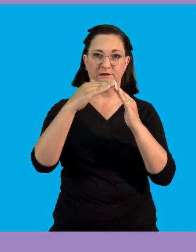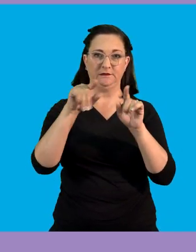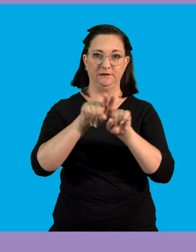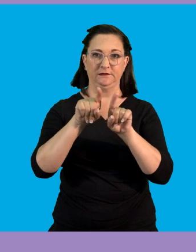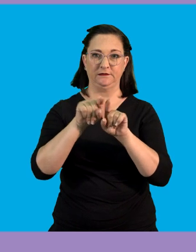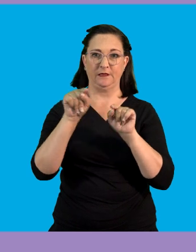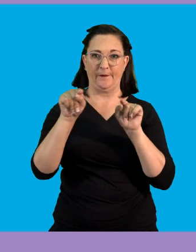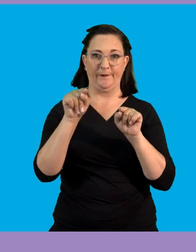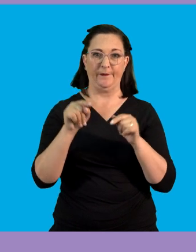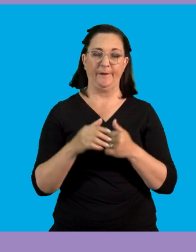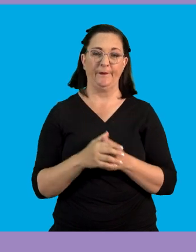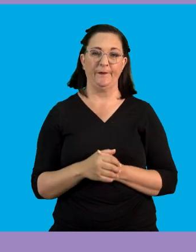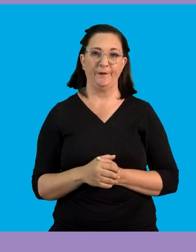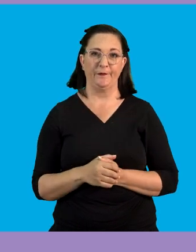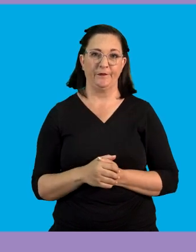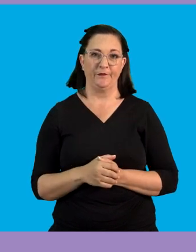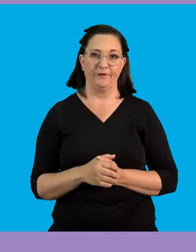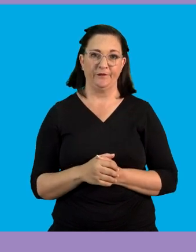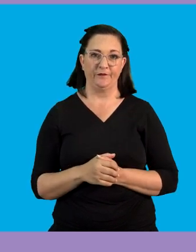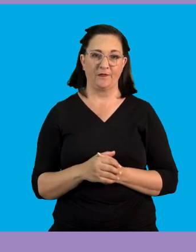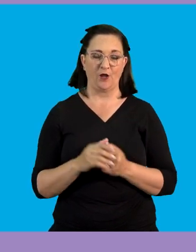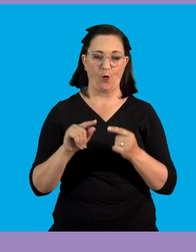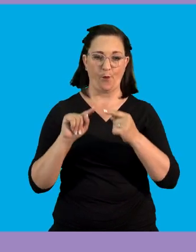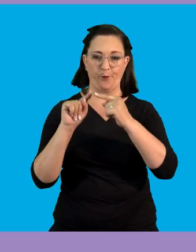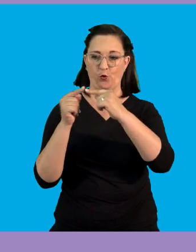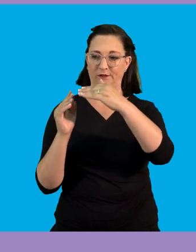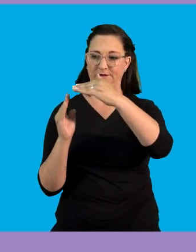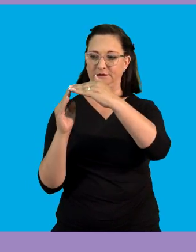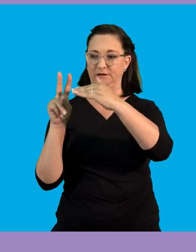they have the same marking and a vertex, and this side I also have